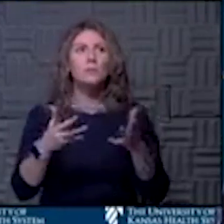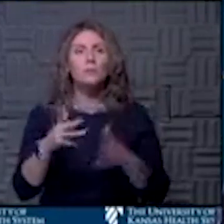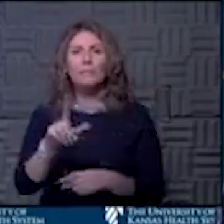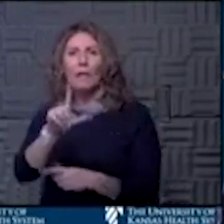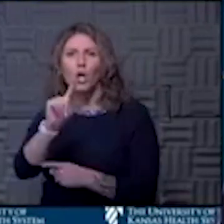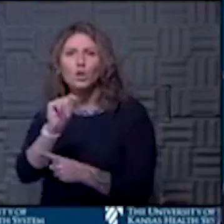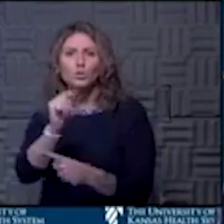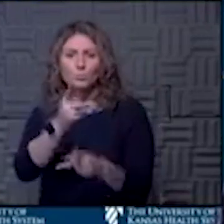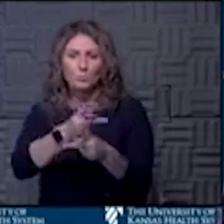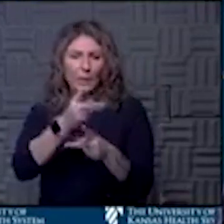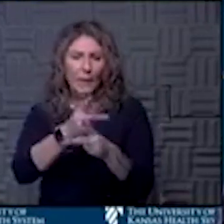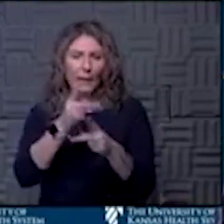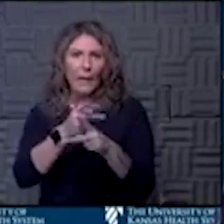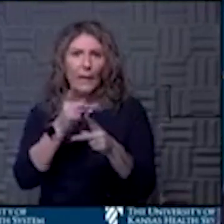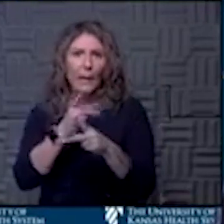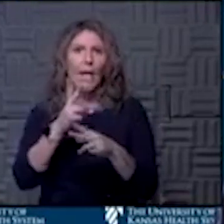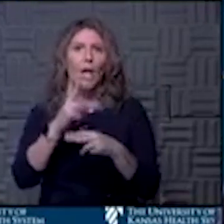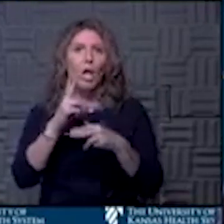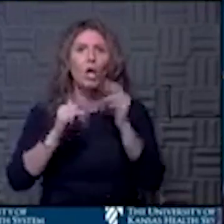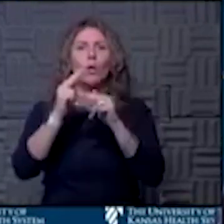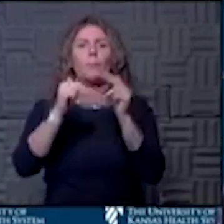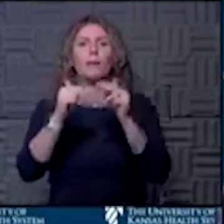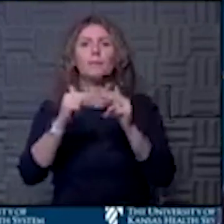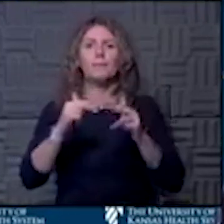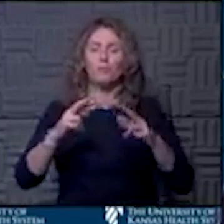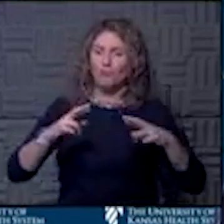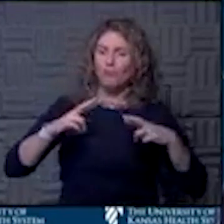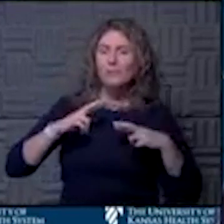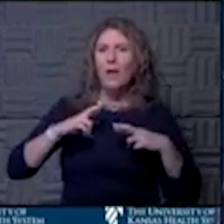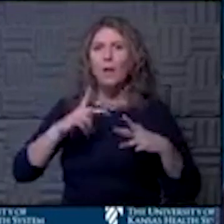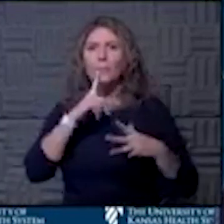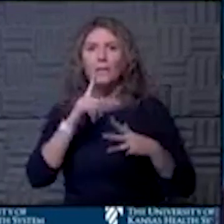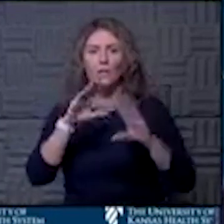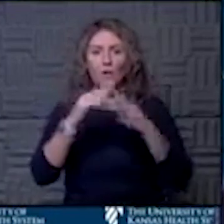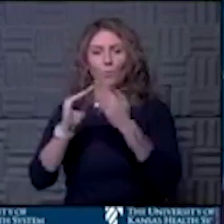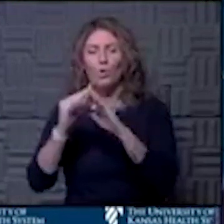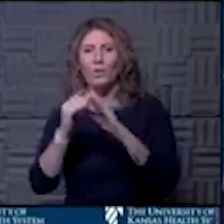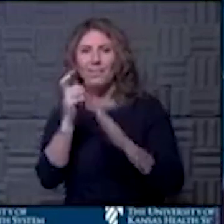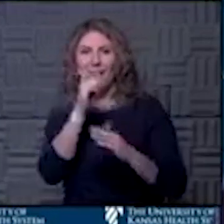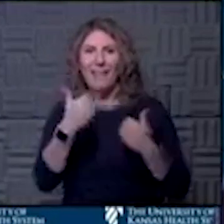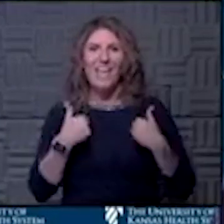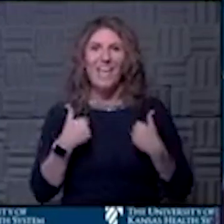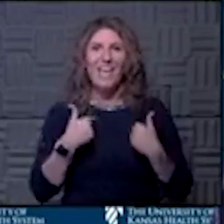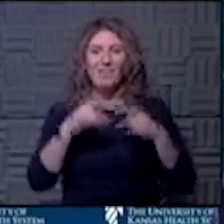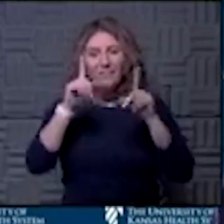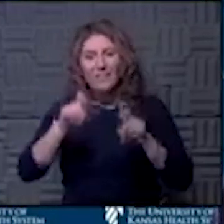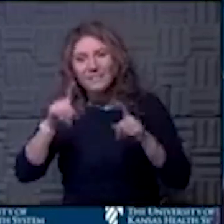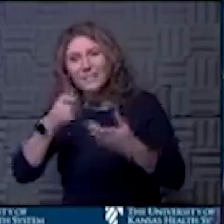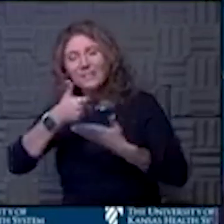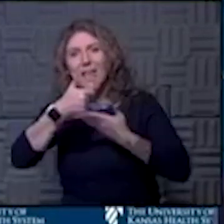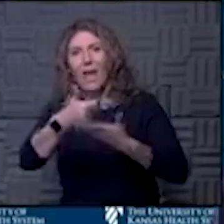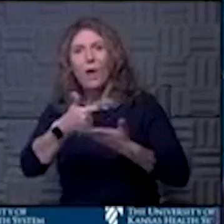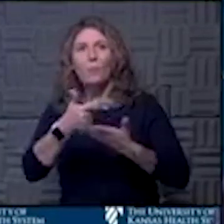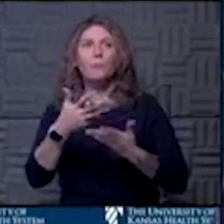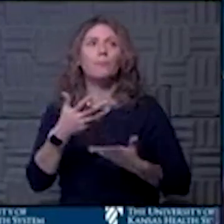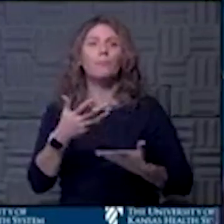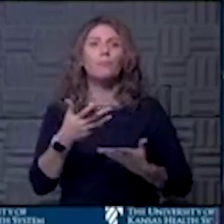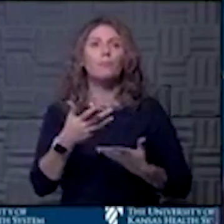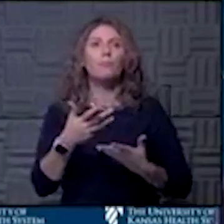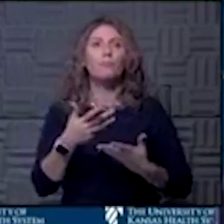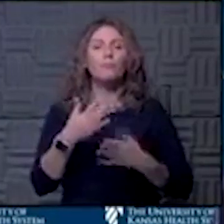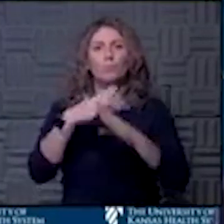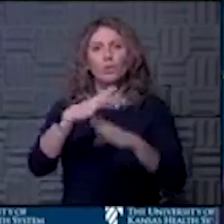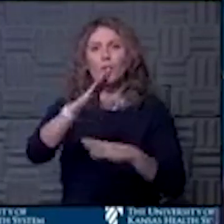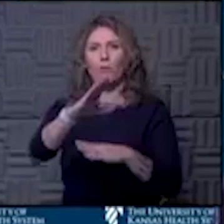care facilities and retirement communities that don't necessarily have the testing that they need to help keep their